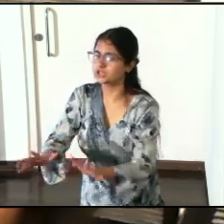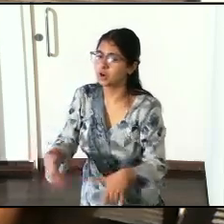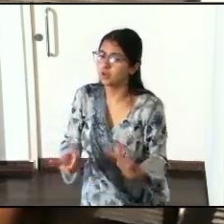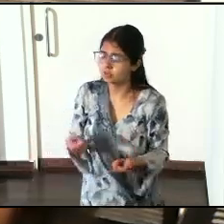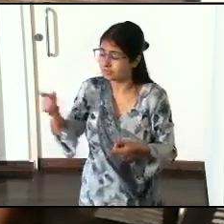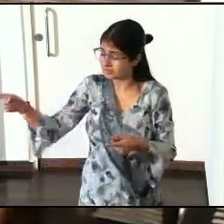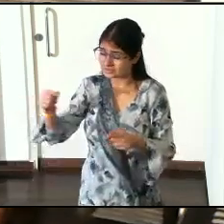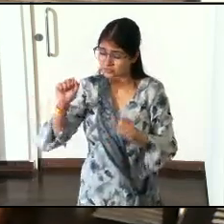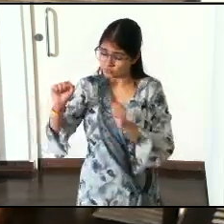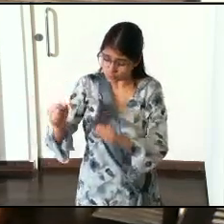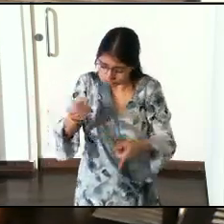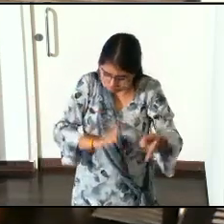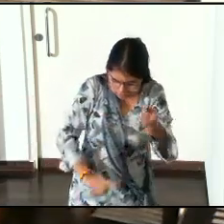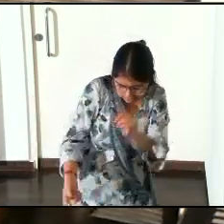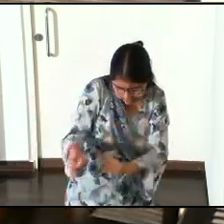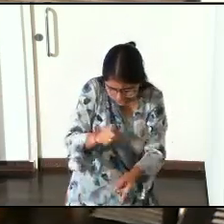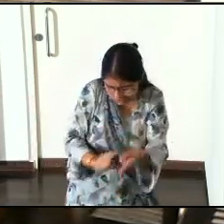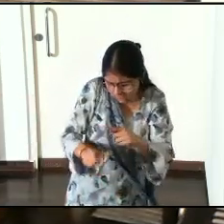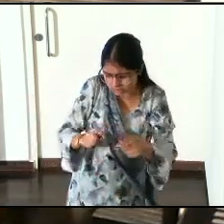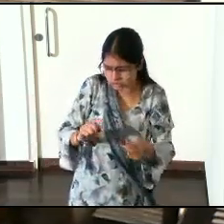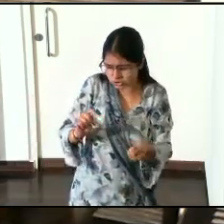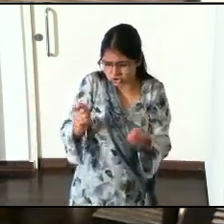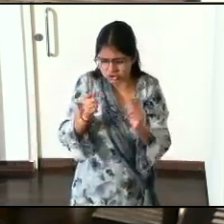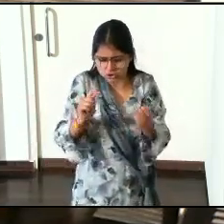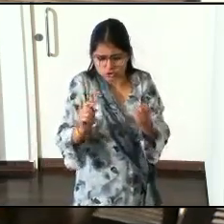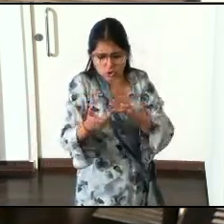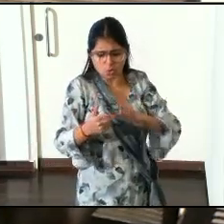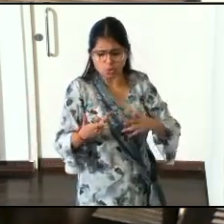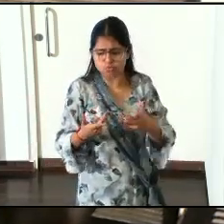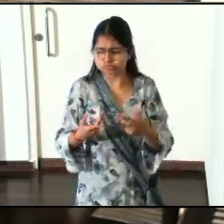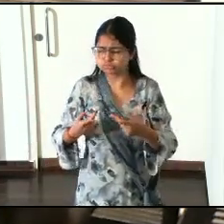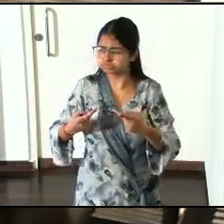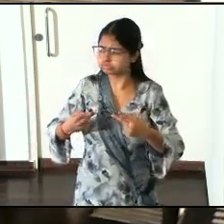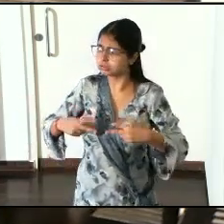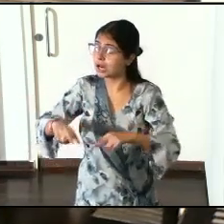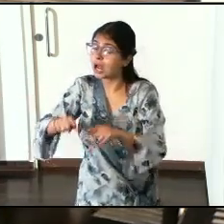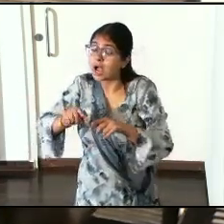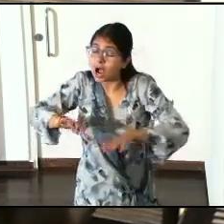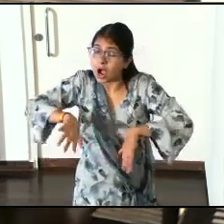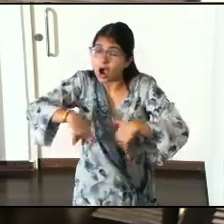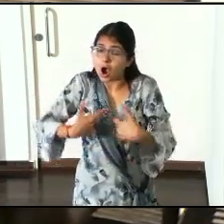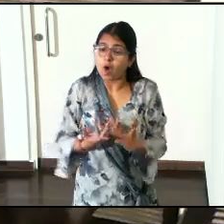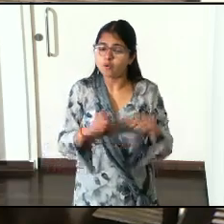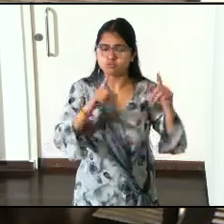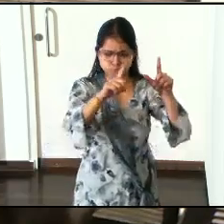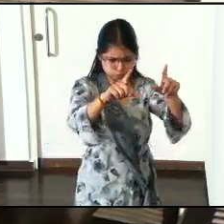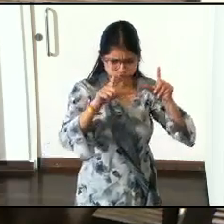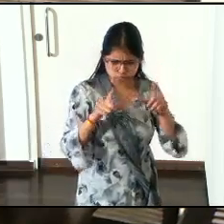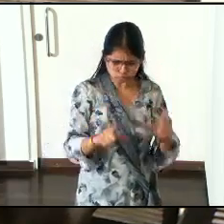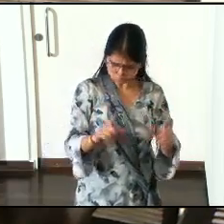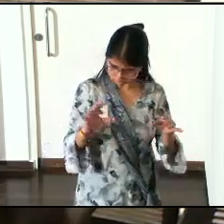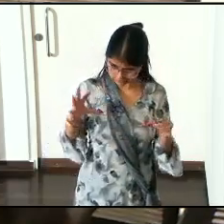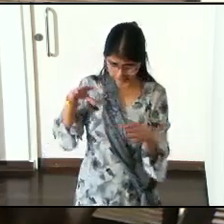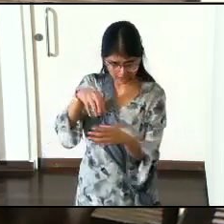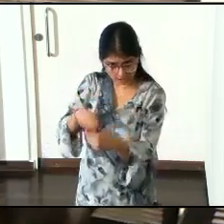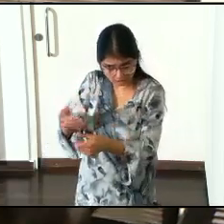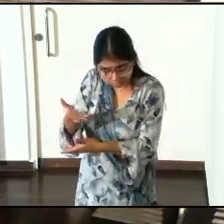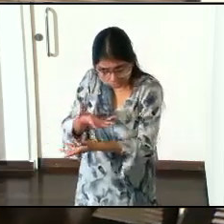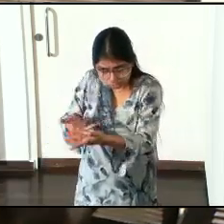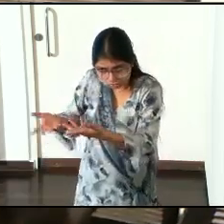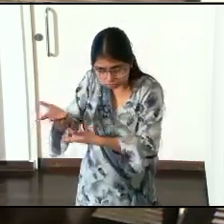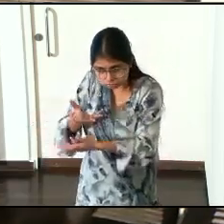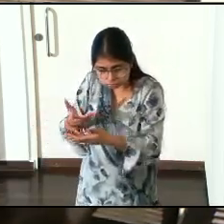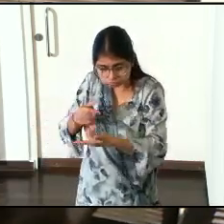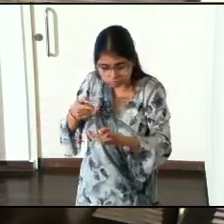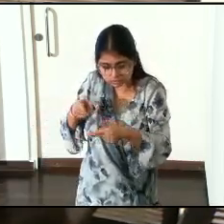strategies changed maybe as a response to that, and so on. So how these posters were in conversation with these